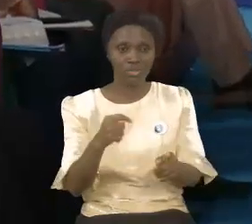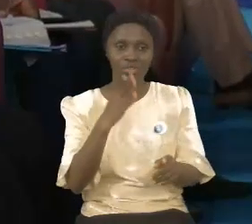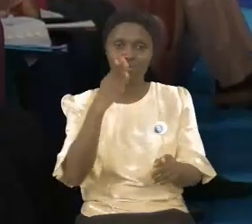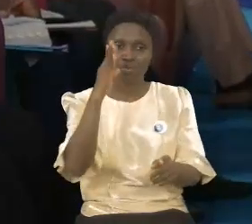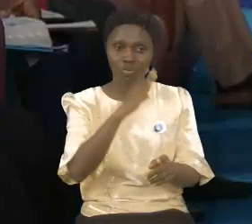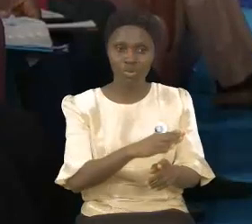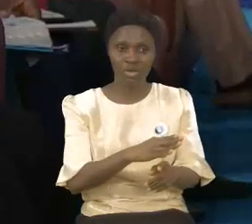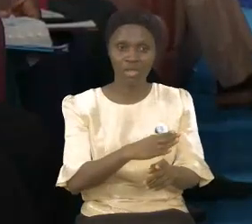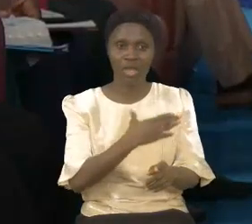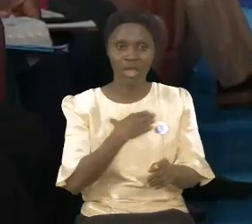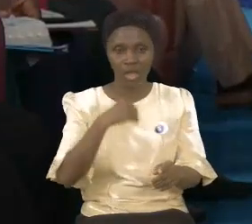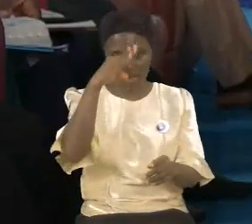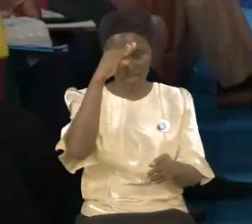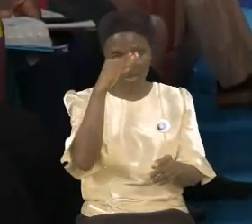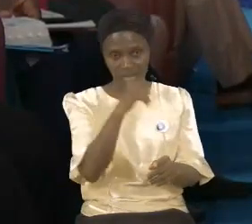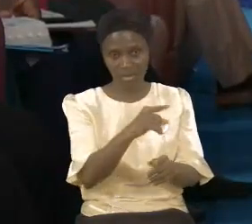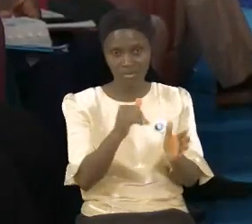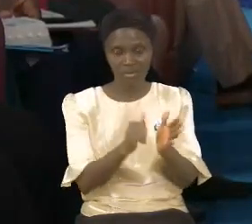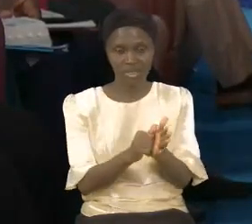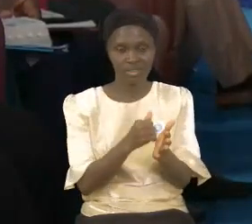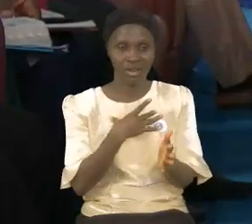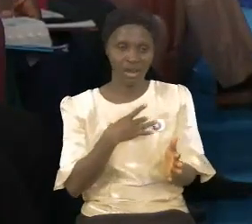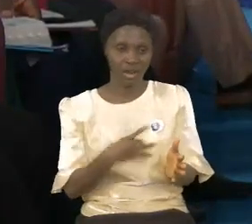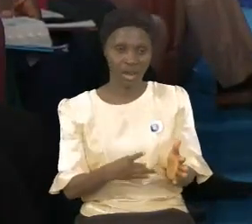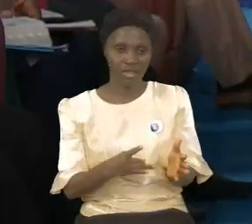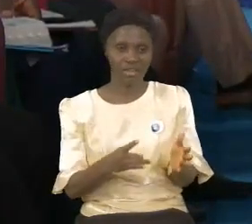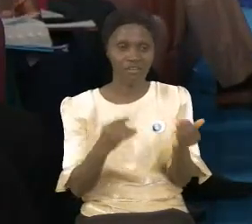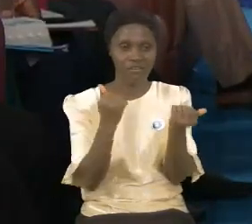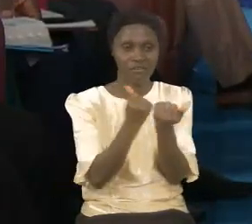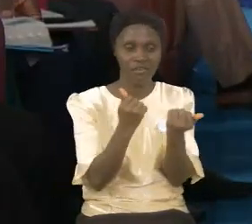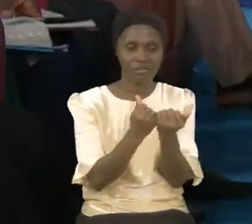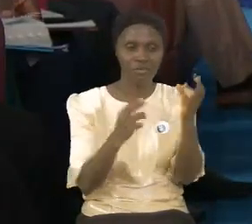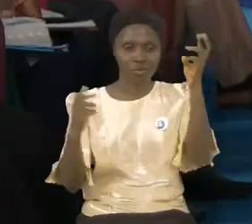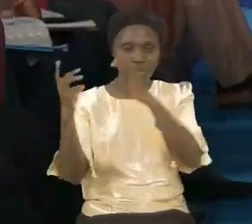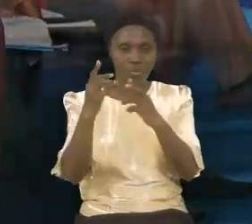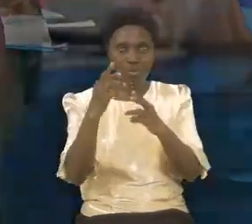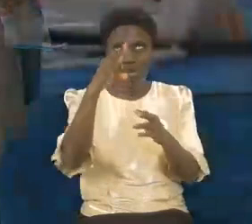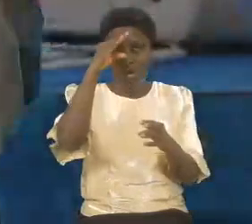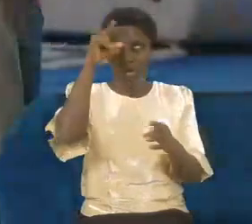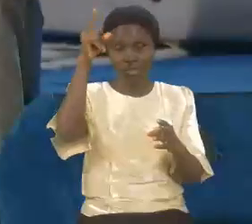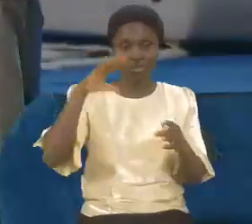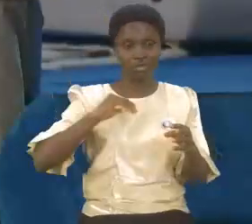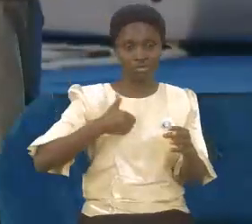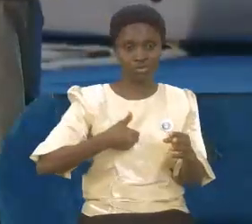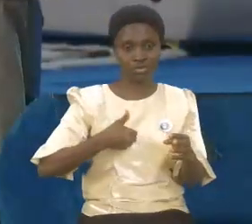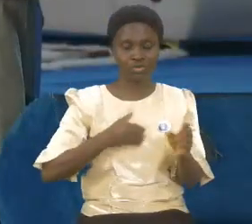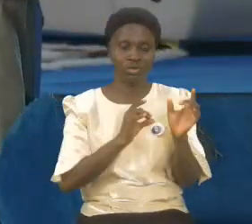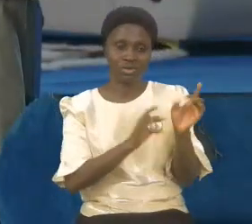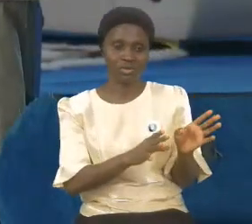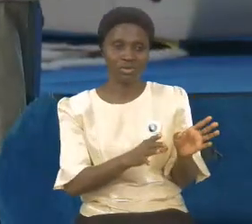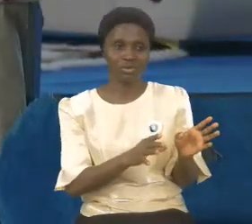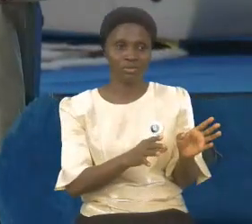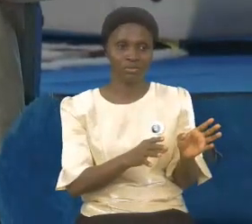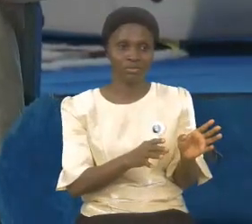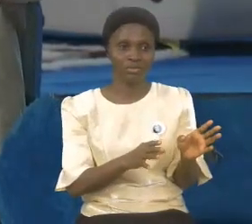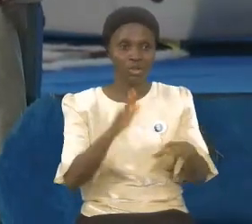loveth violence, his soul hateth. Then in verse 6, it tells us, upon the